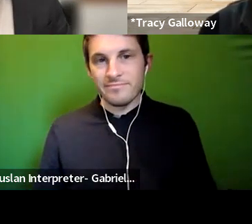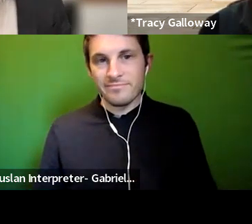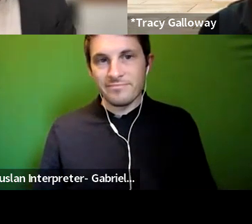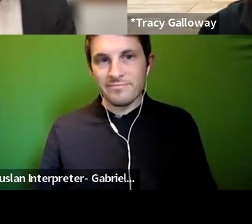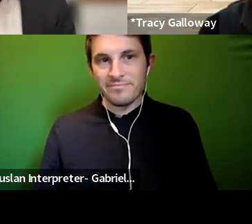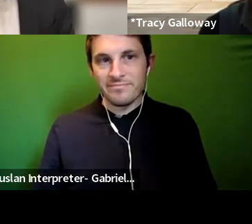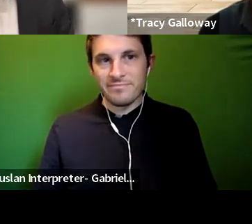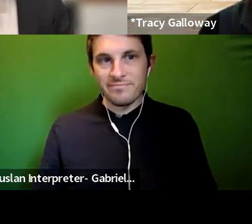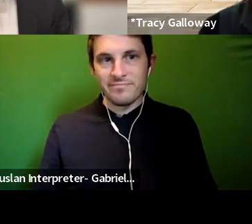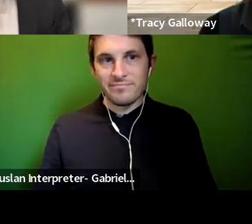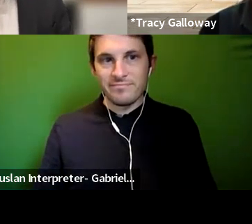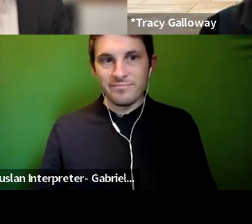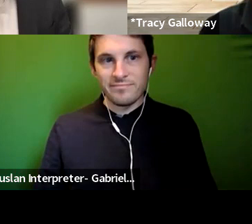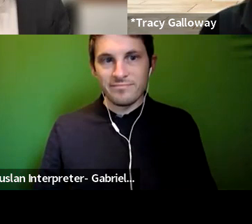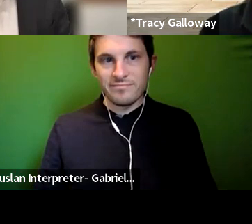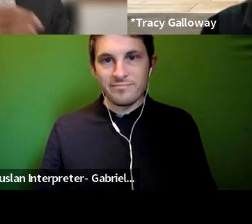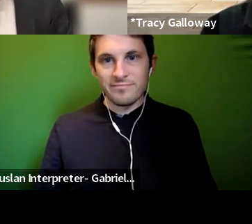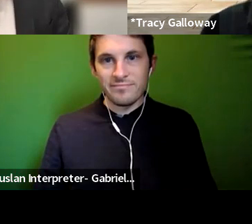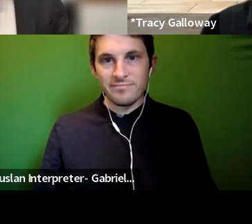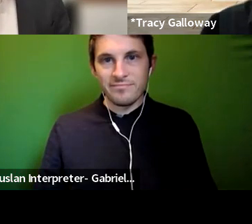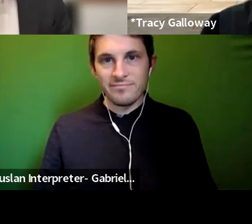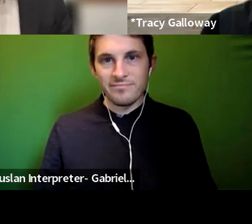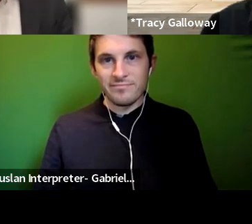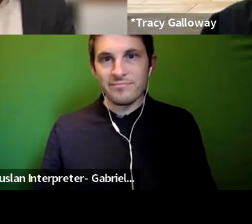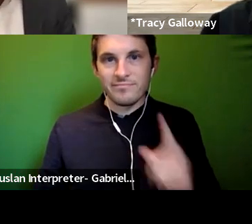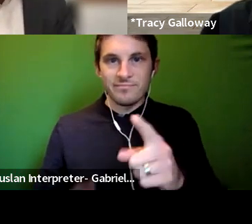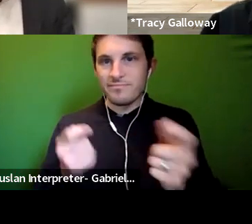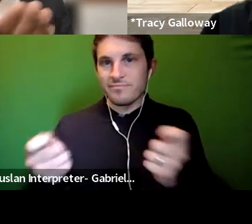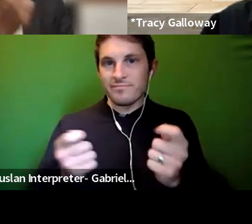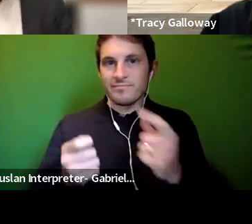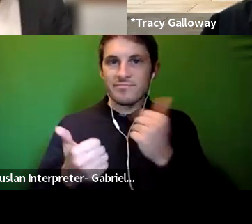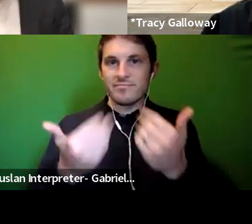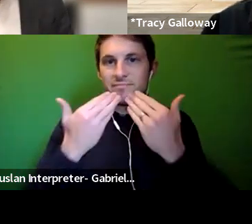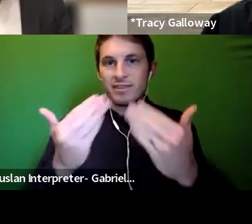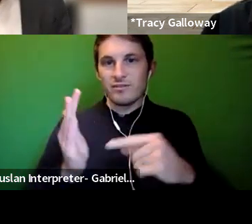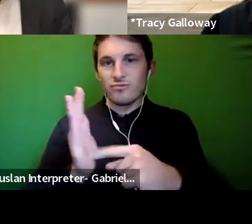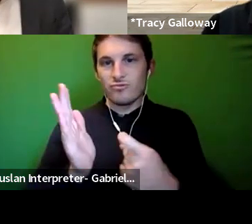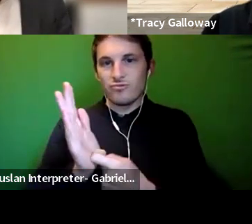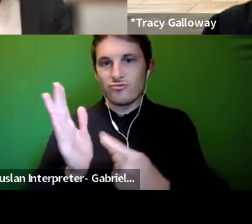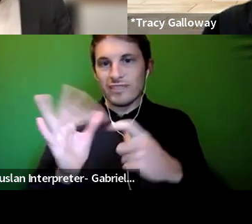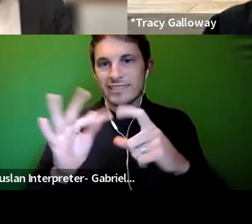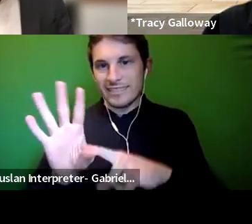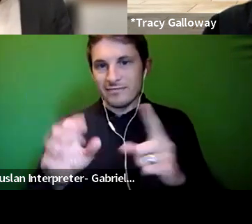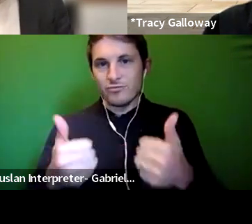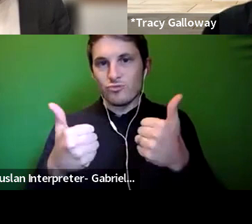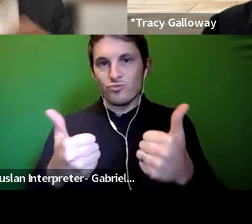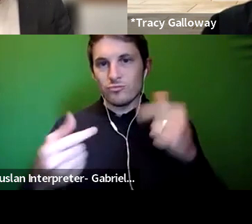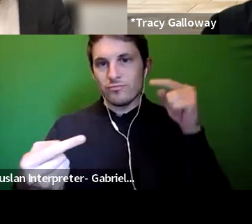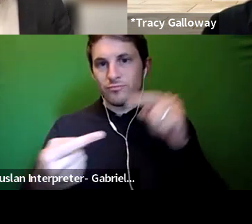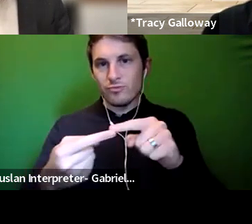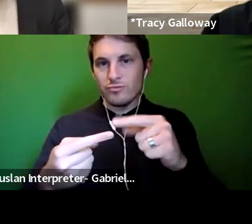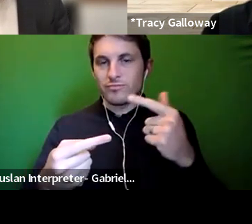Thank you, Tracy. It's some really valid points. And to be fair, this is why it's wonderful to have such a diverse panel from so many